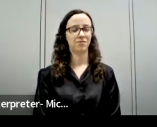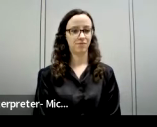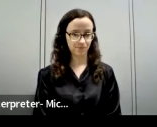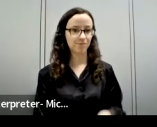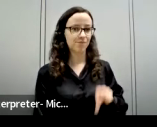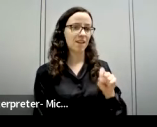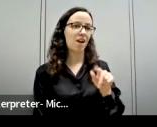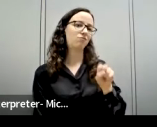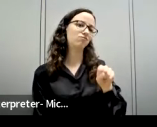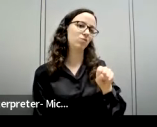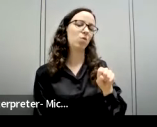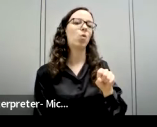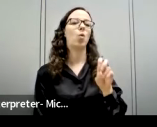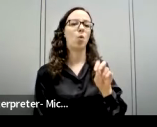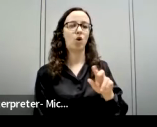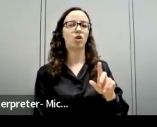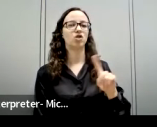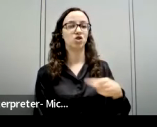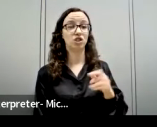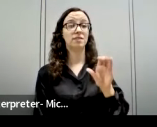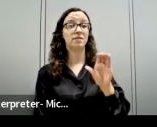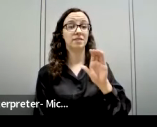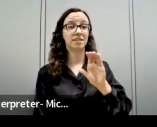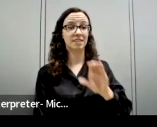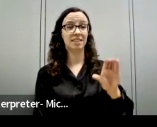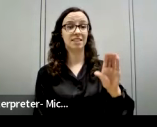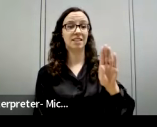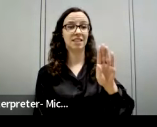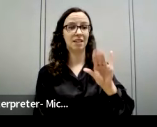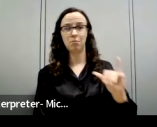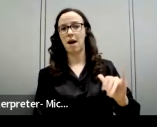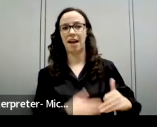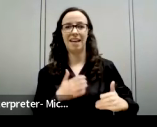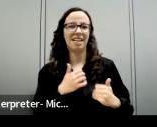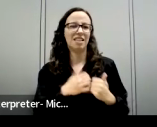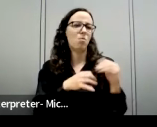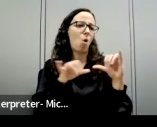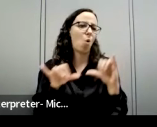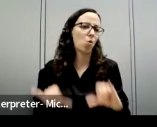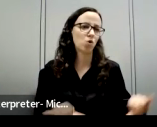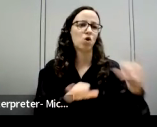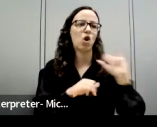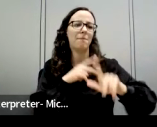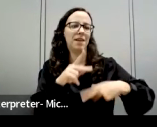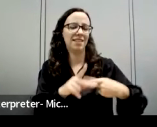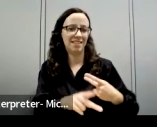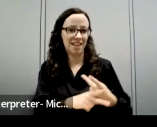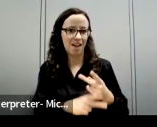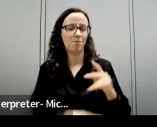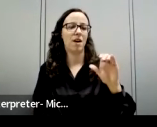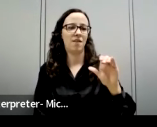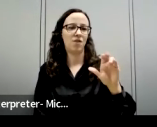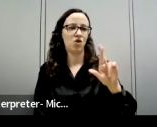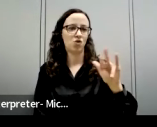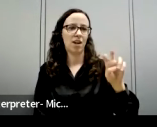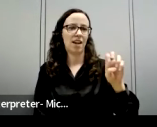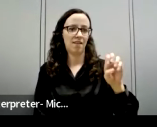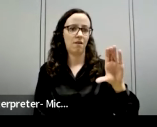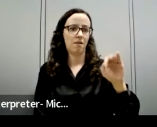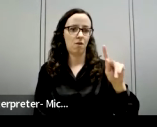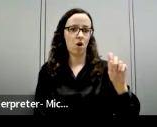yeah, or just CC BY is the most open Creative Commons license, is a CC BY license. So